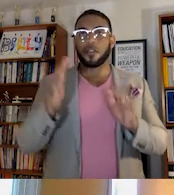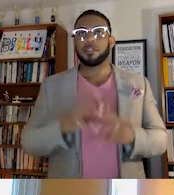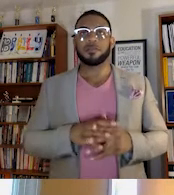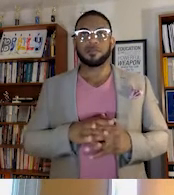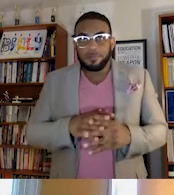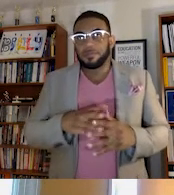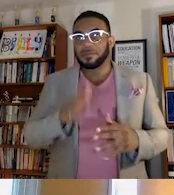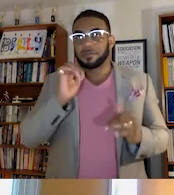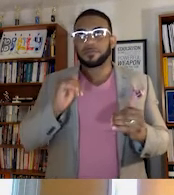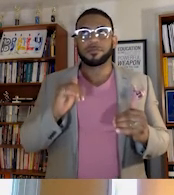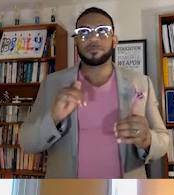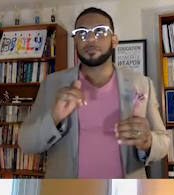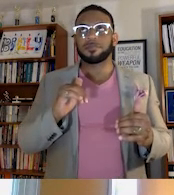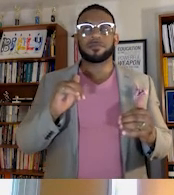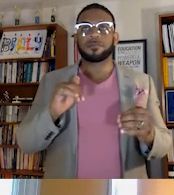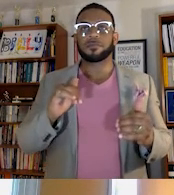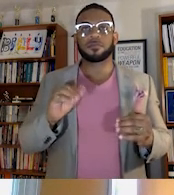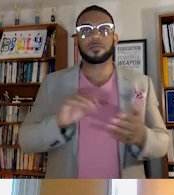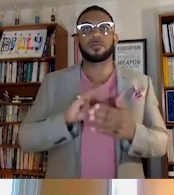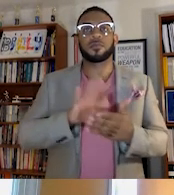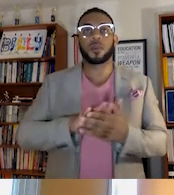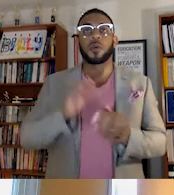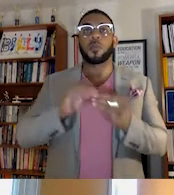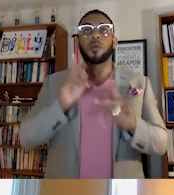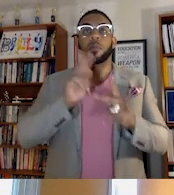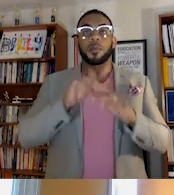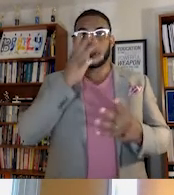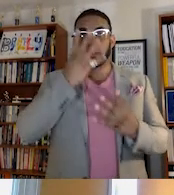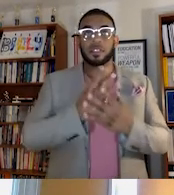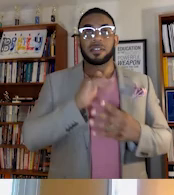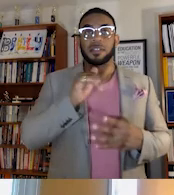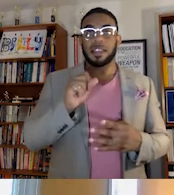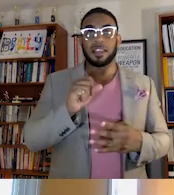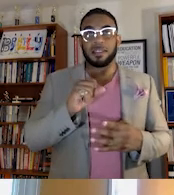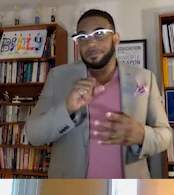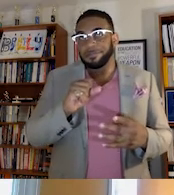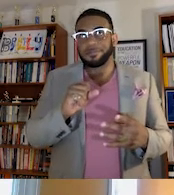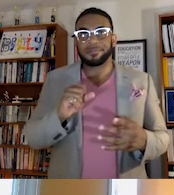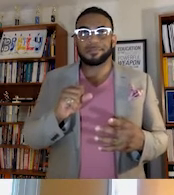versus let's put more people in jail as they